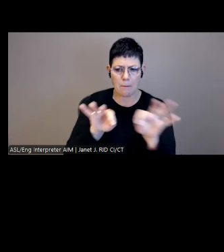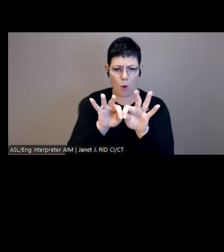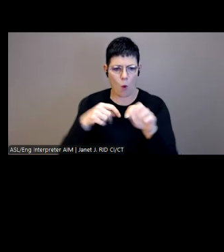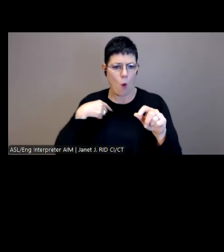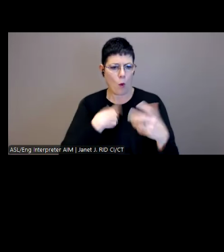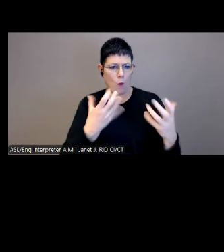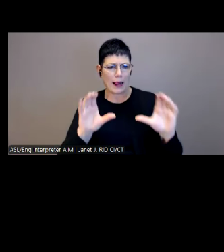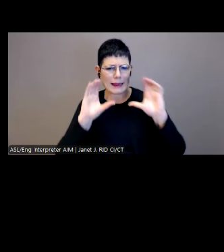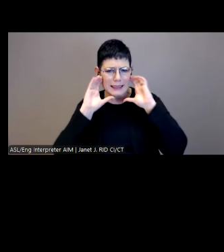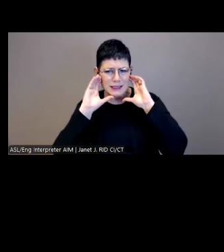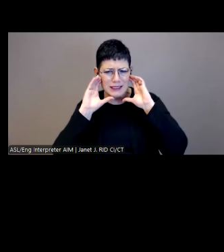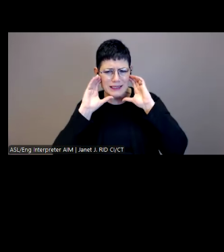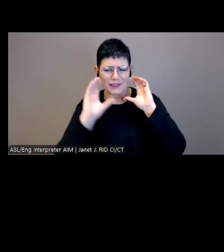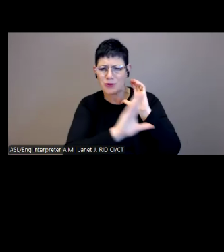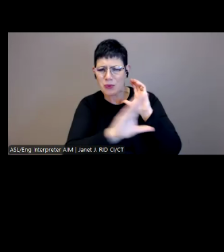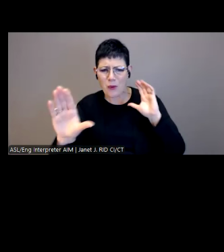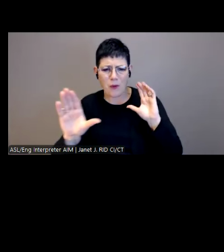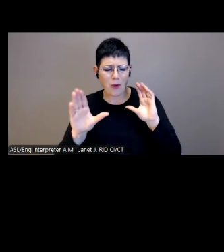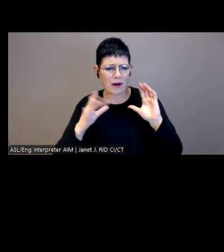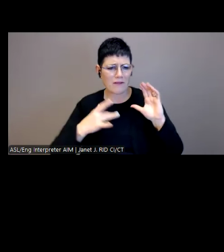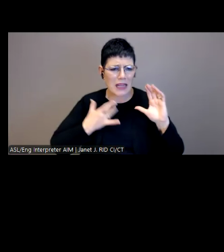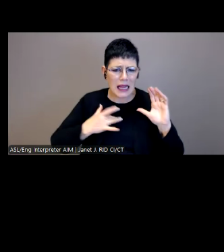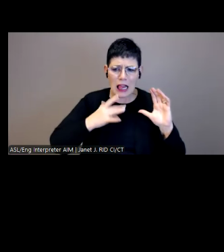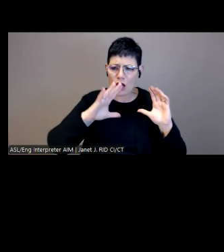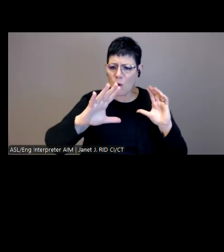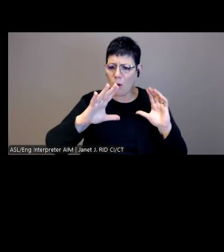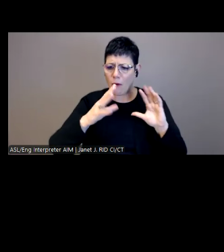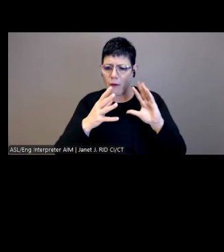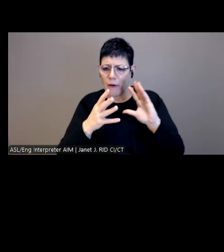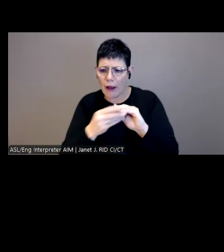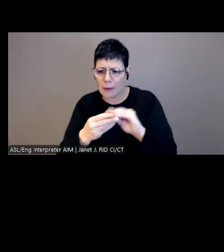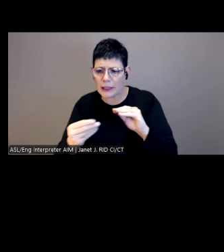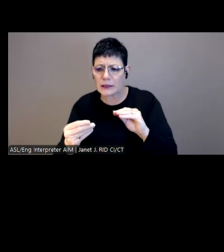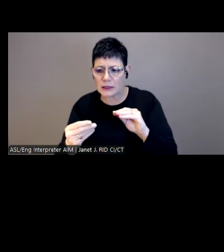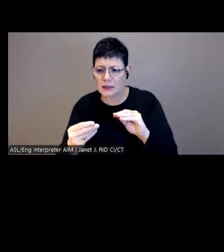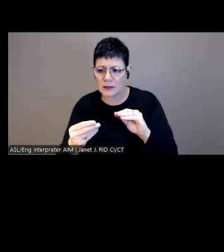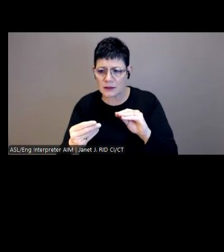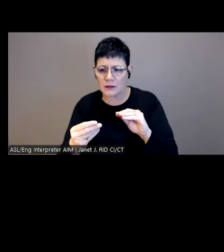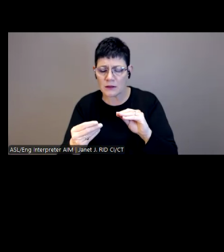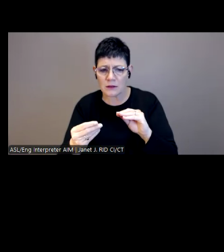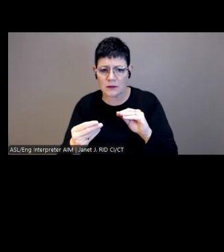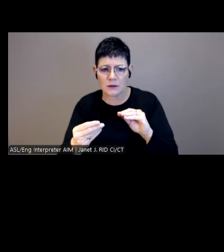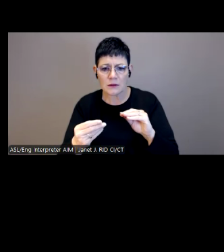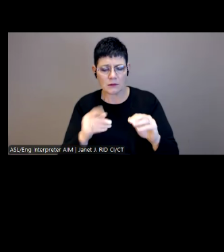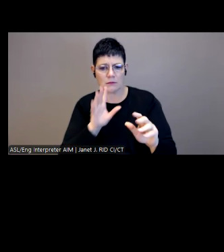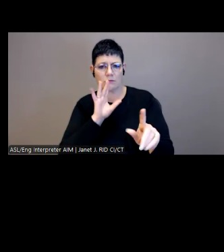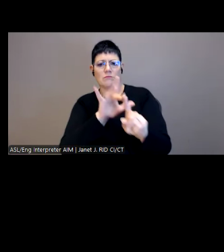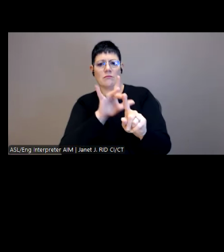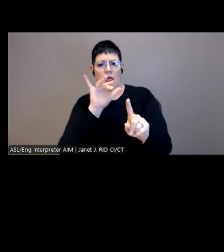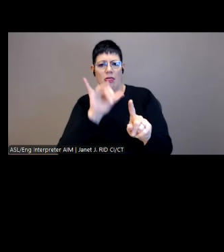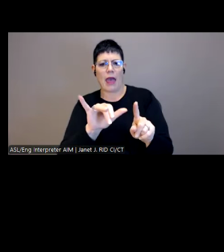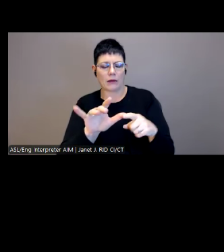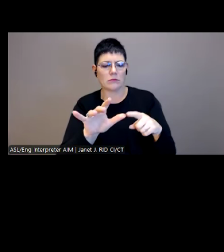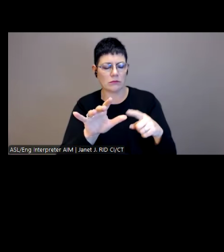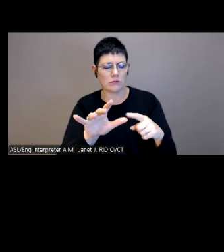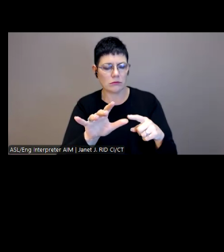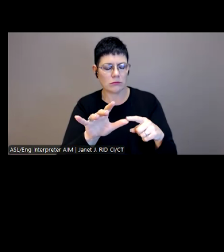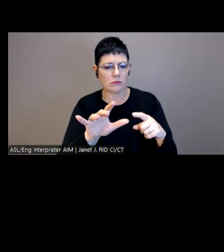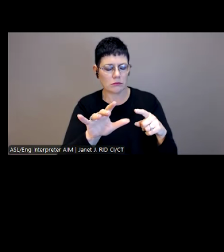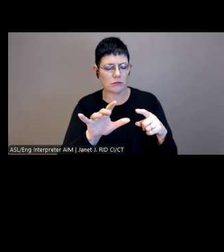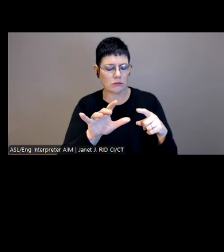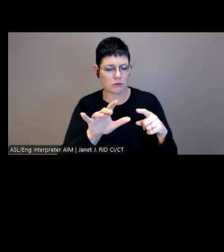well. So if you have any questions or comments about the change package, please reach out to that email below. Now I'll hand you off to Keith